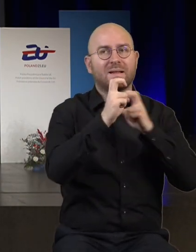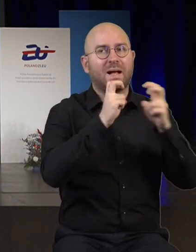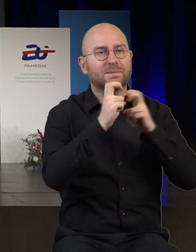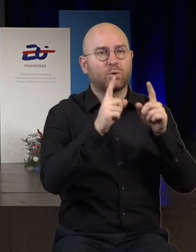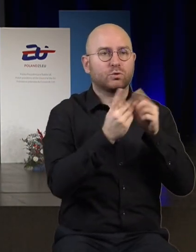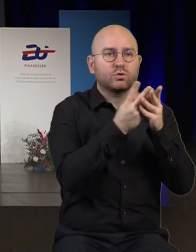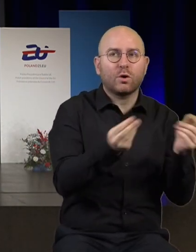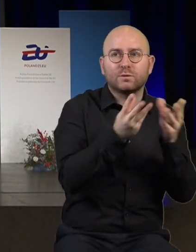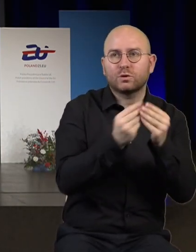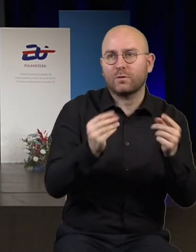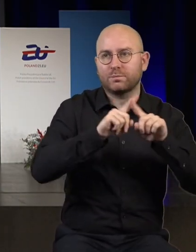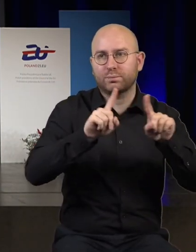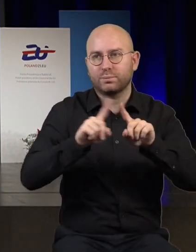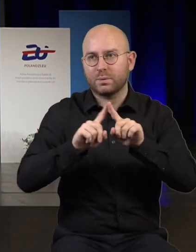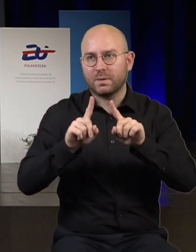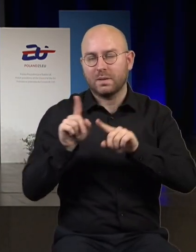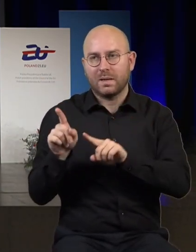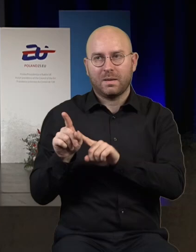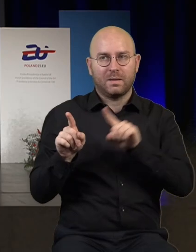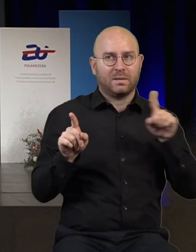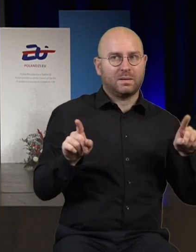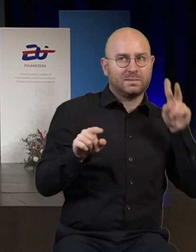this stuff?